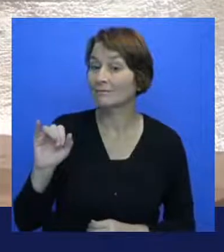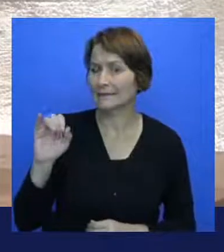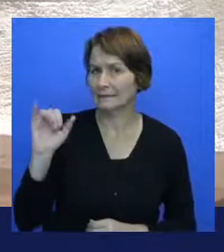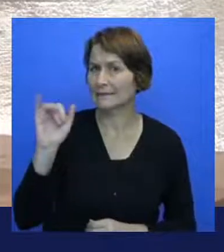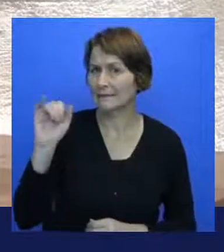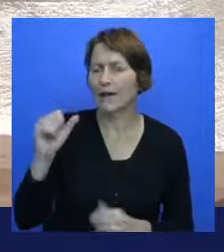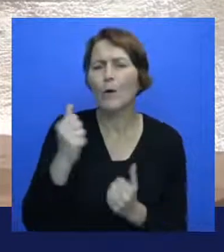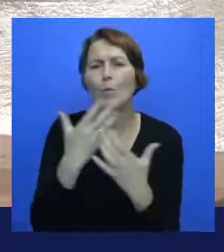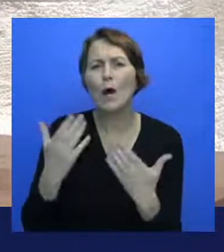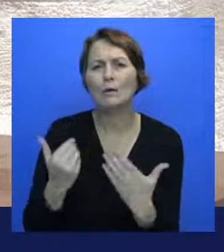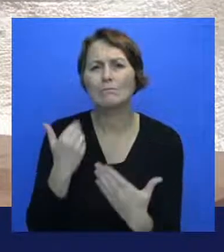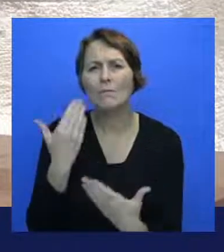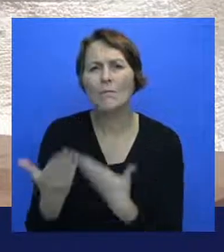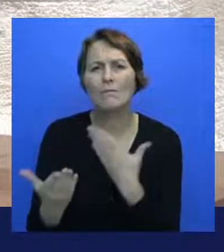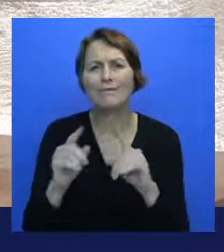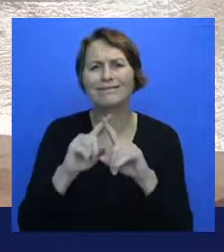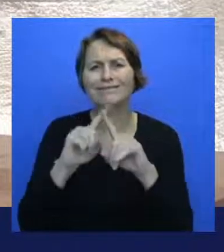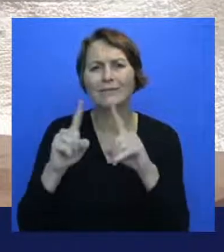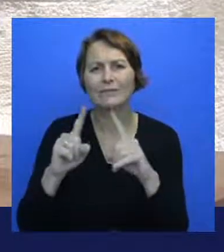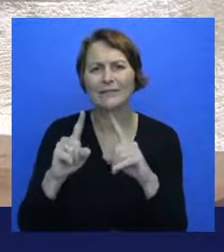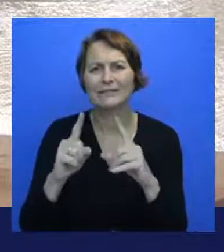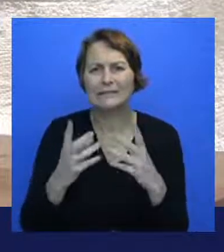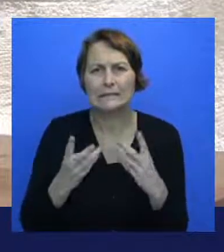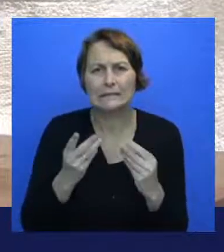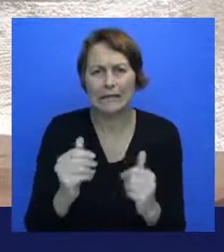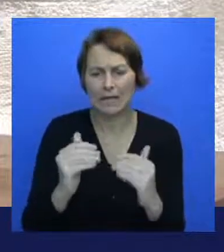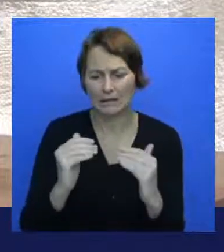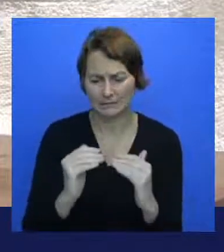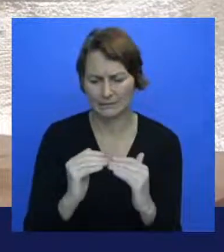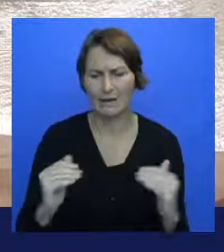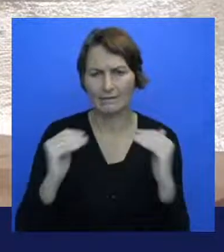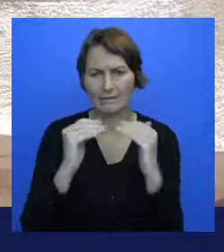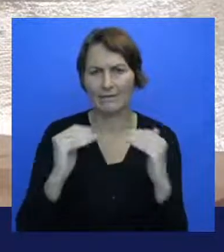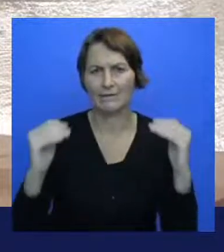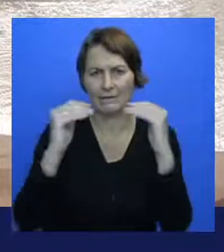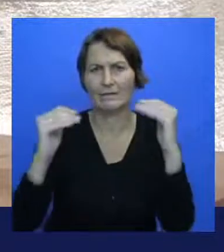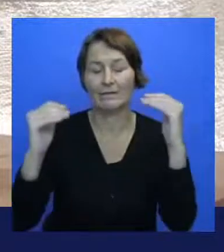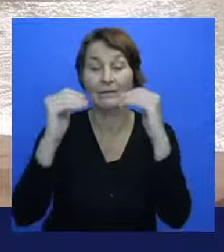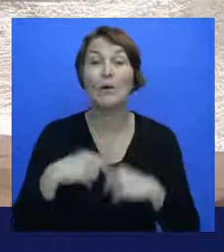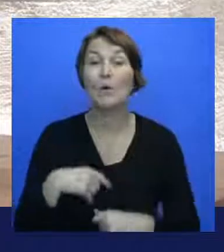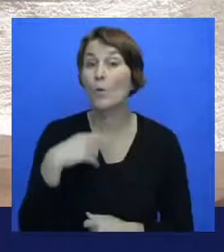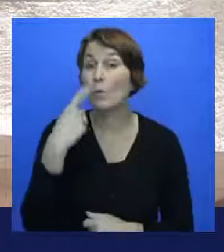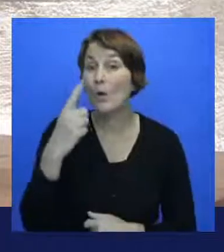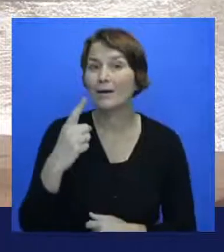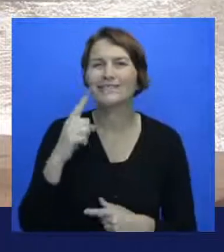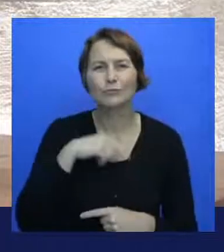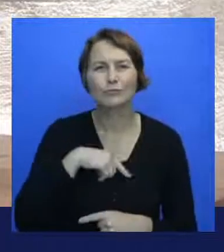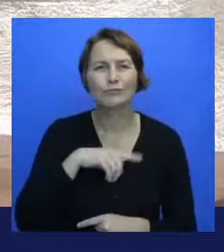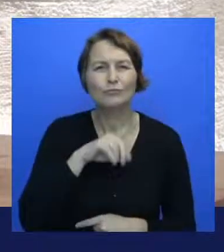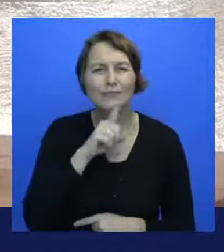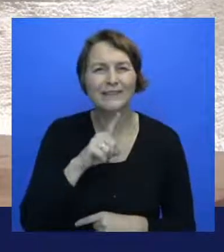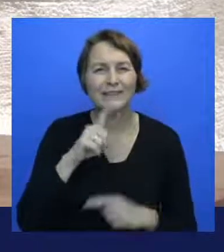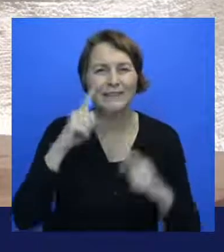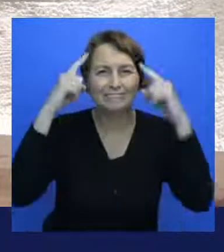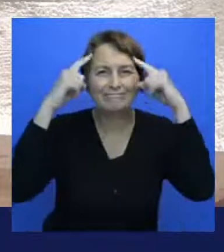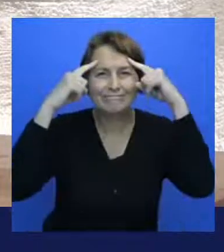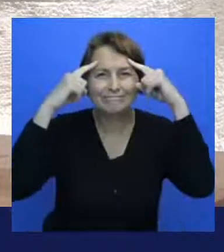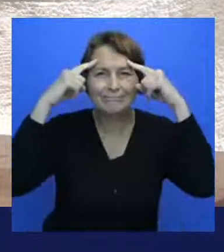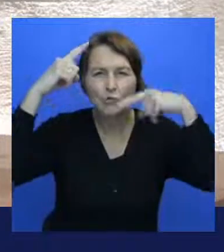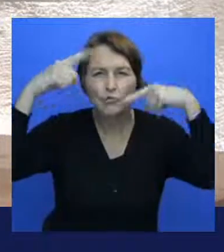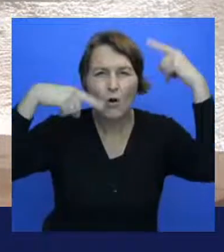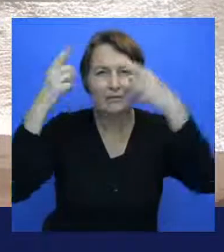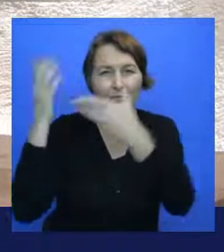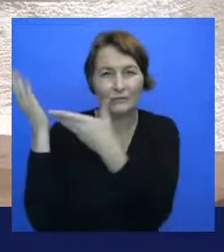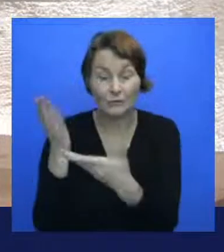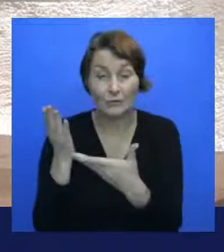couple things that we focus on. One is our suite of cognitive services, where these are sophisticated AI models that Microsoft